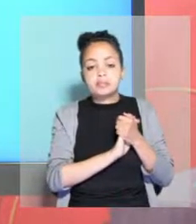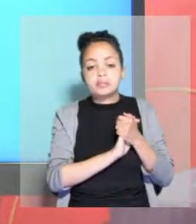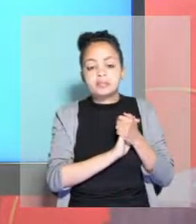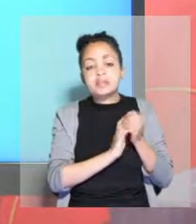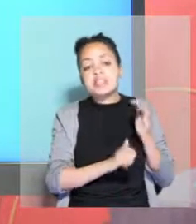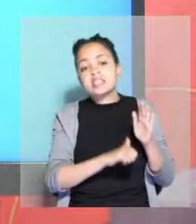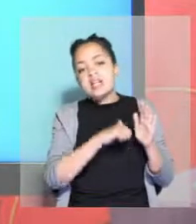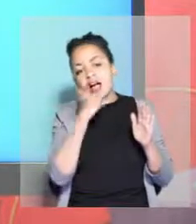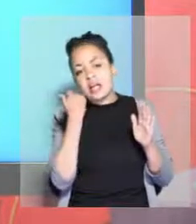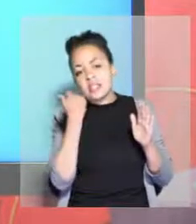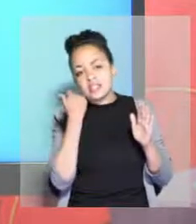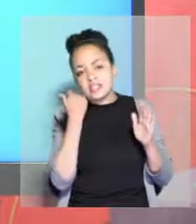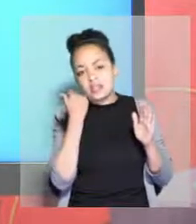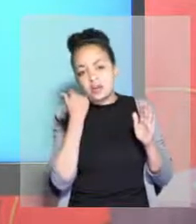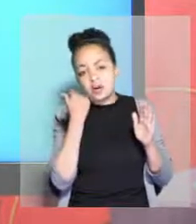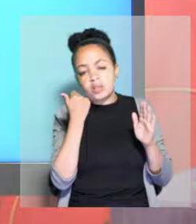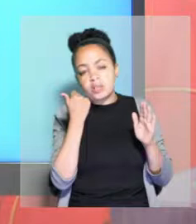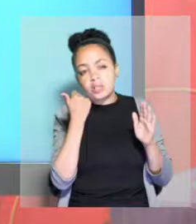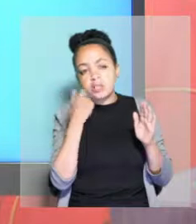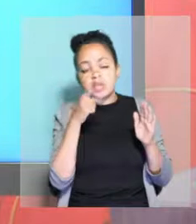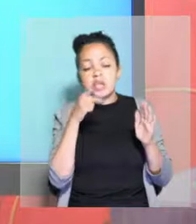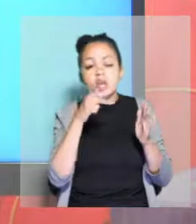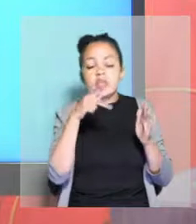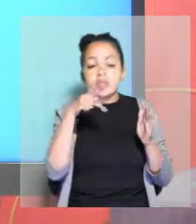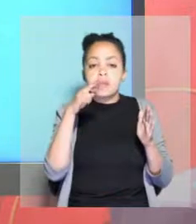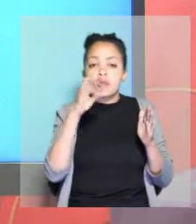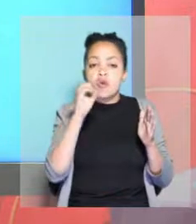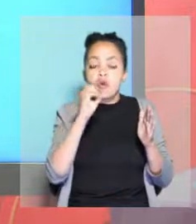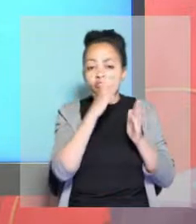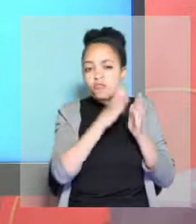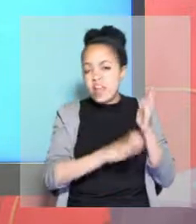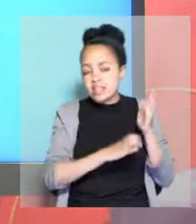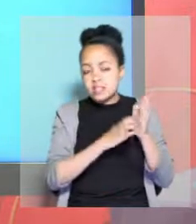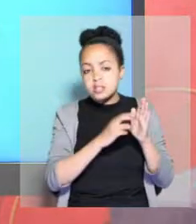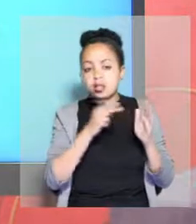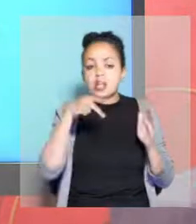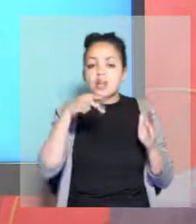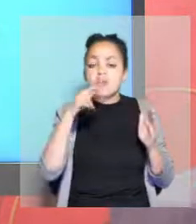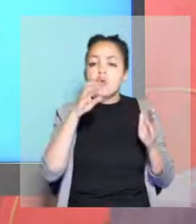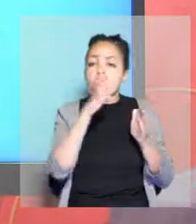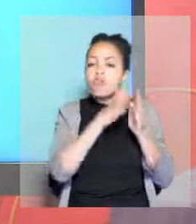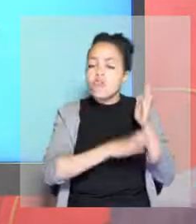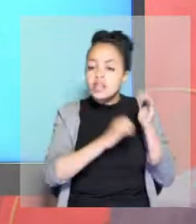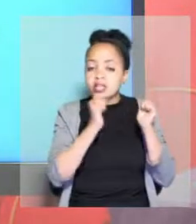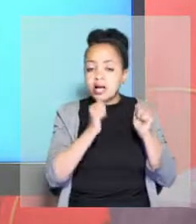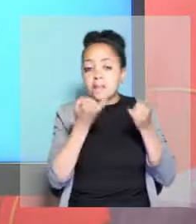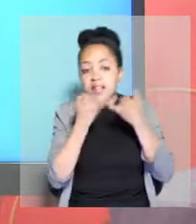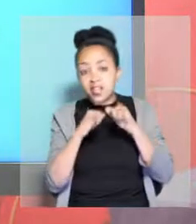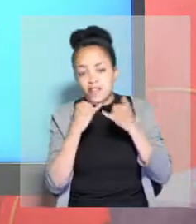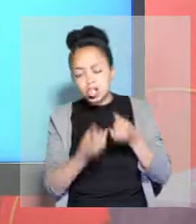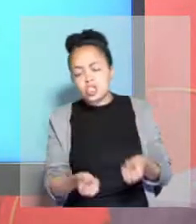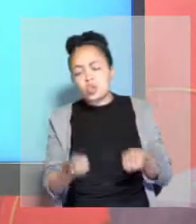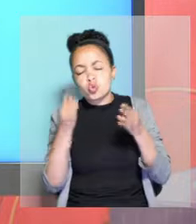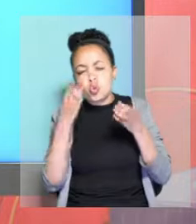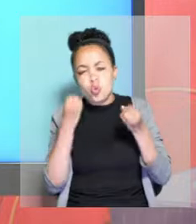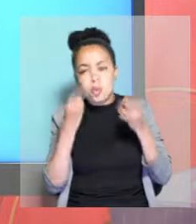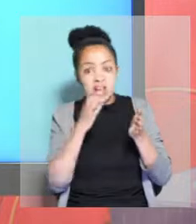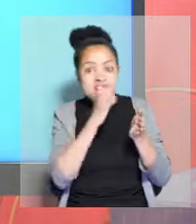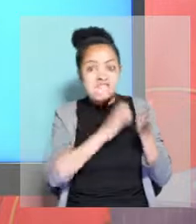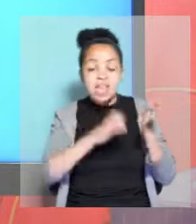The eighth phase of meiosis I is prophase I. Prophase I can be divided into so many phases.